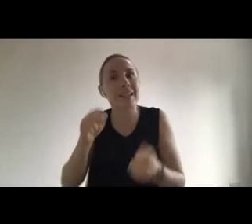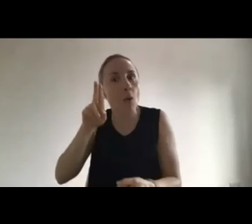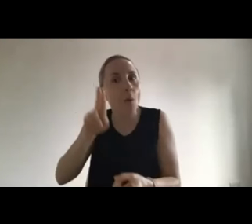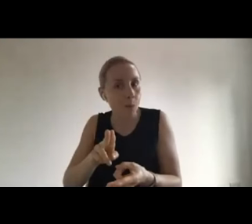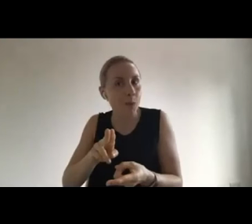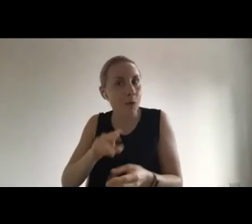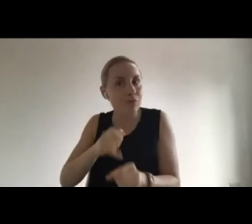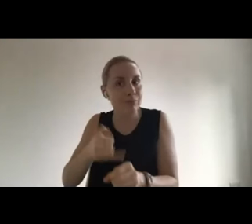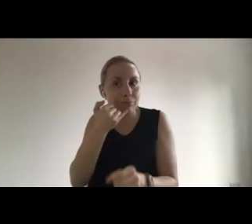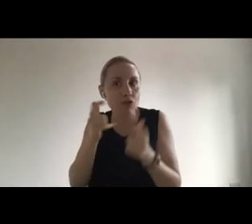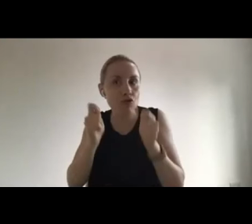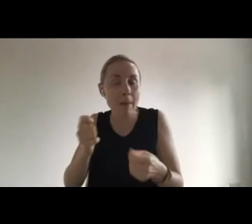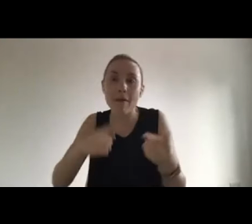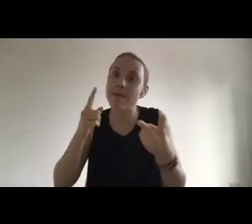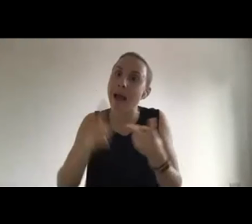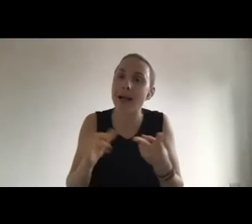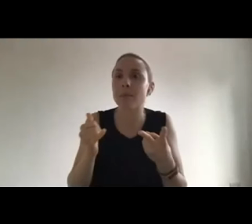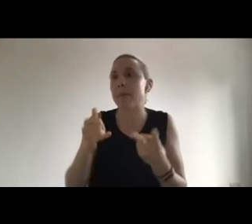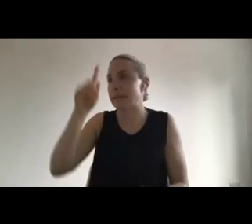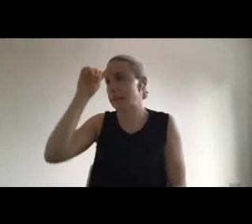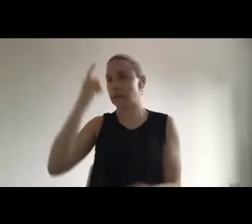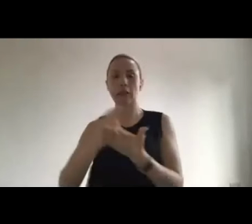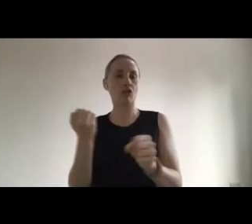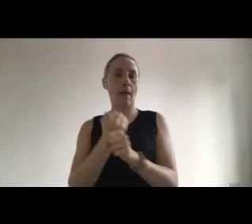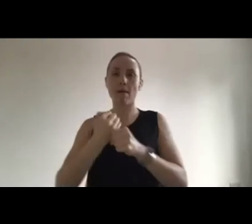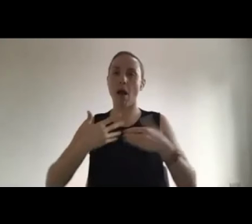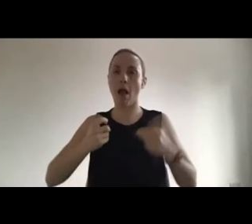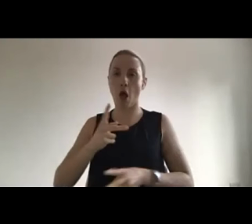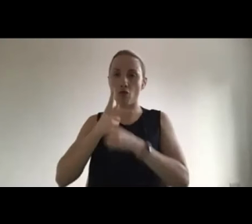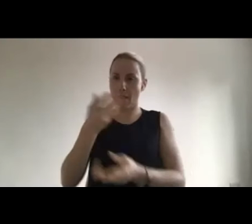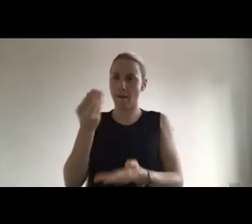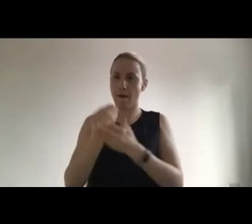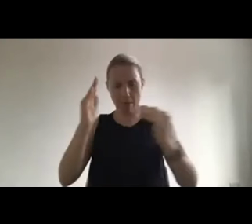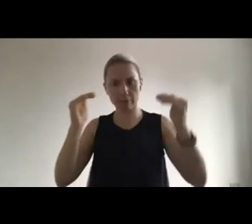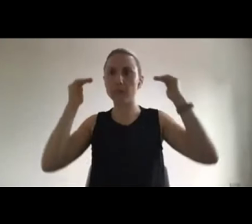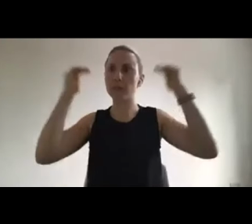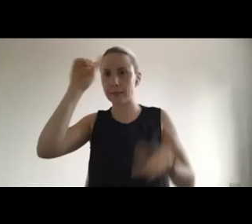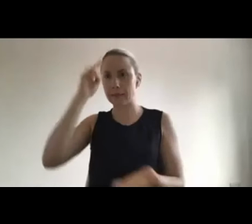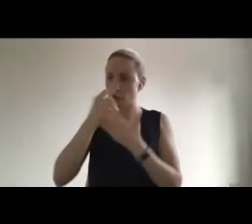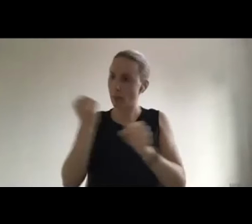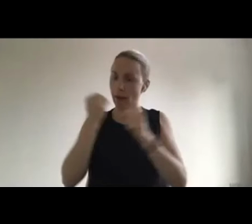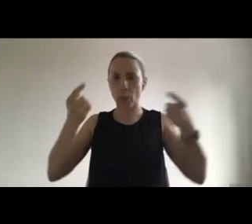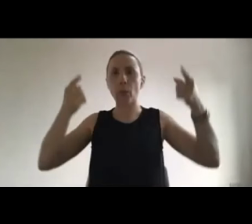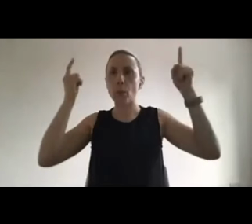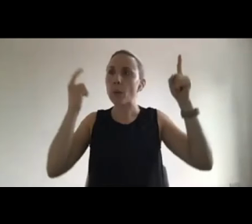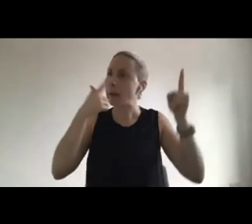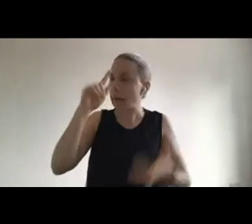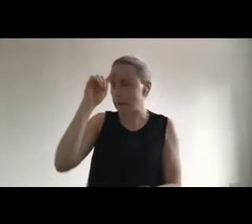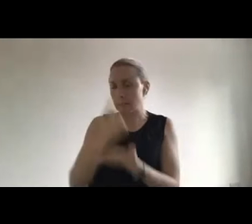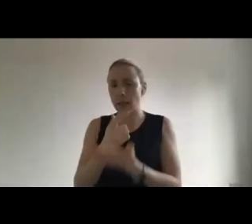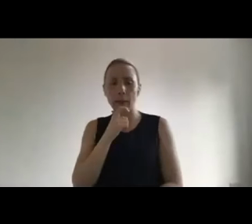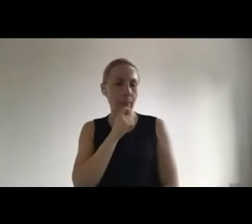used by decision makers, healthcare funders and commissioners to help decide which therapeutics represent value for